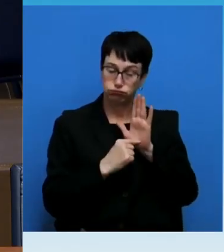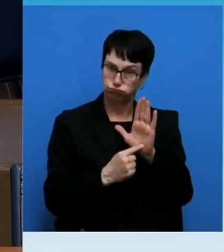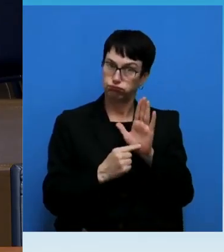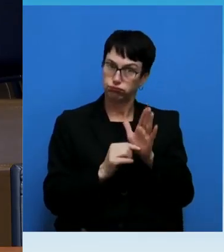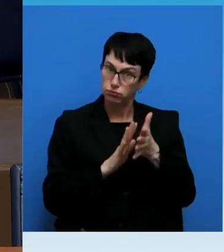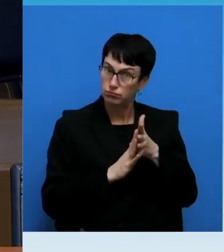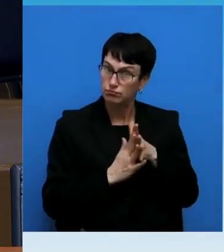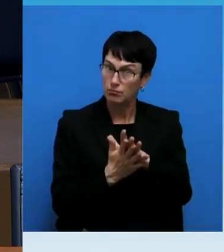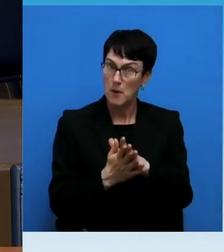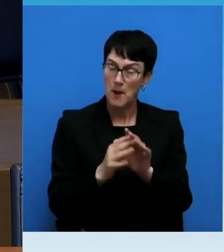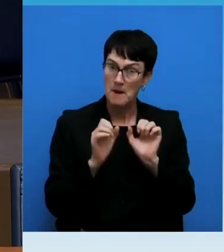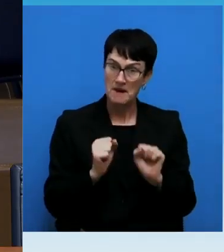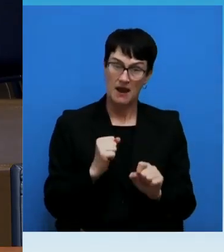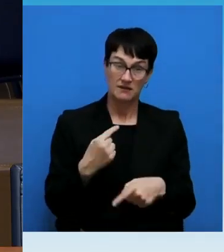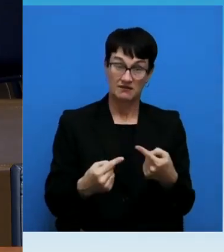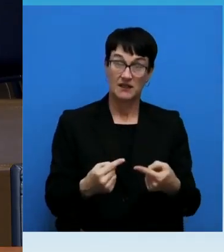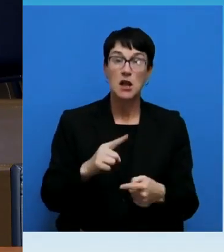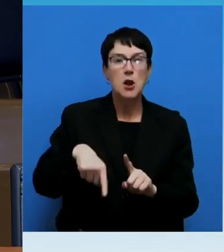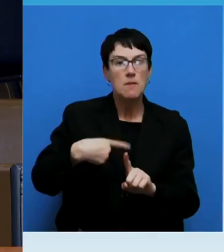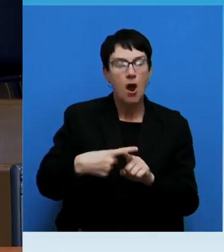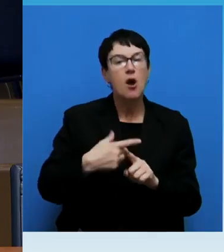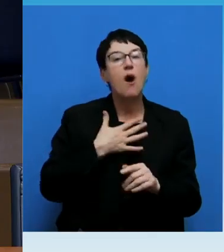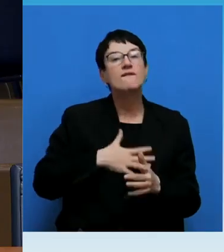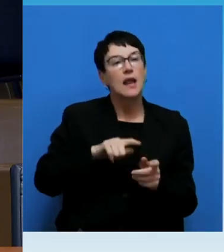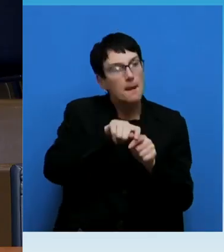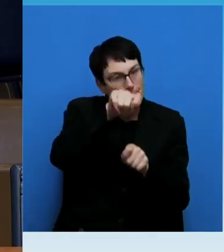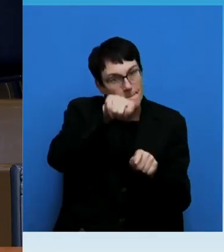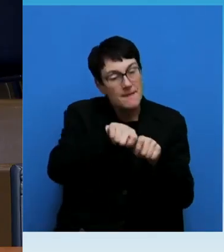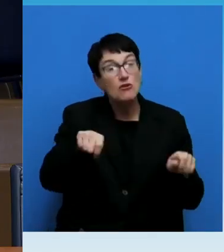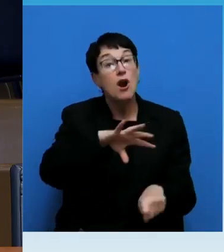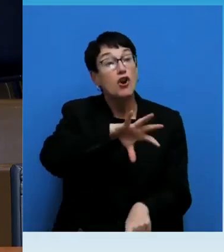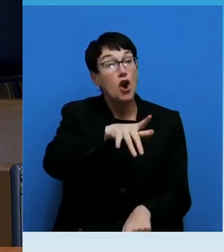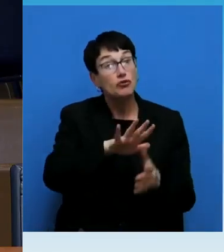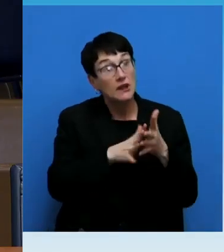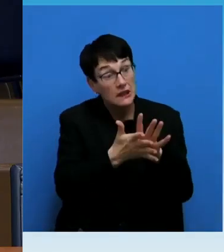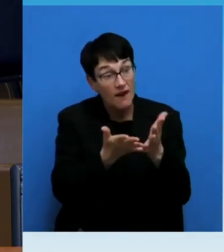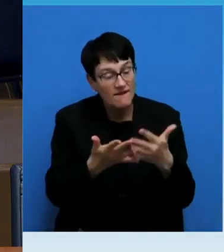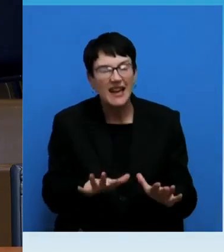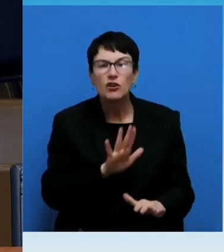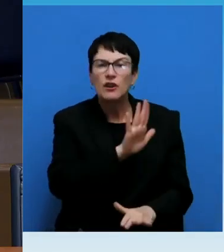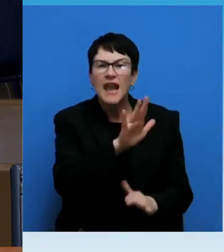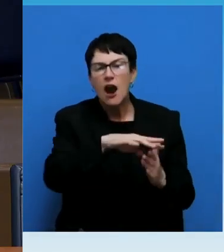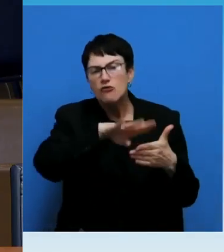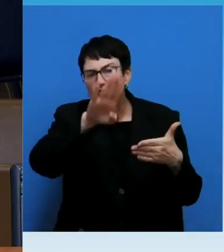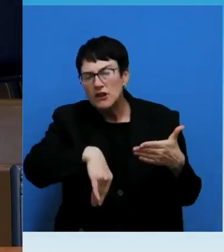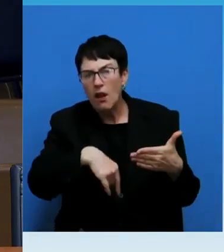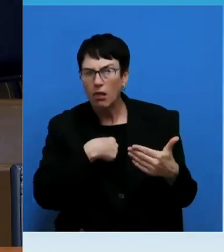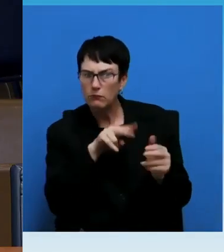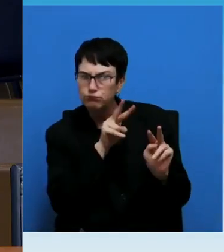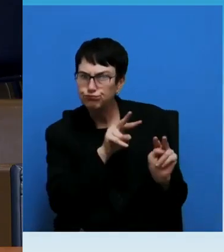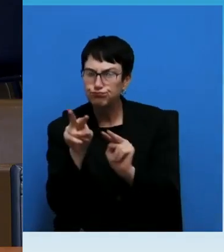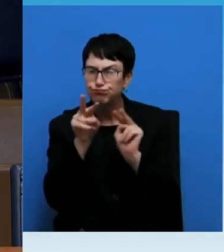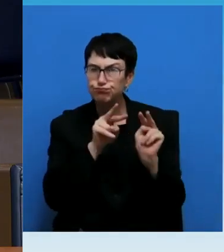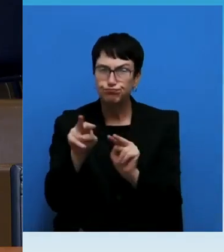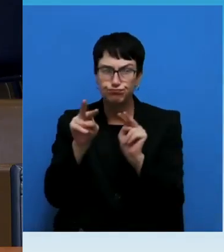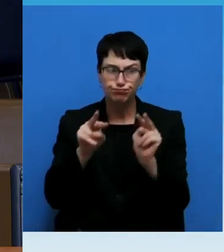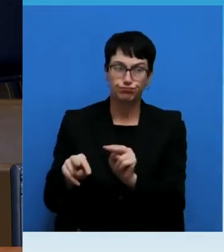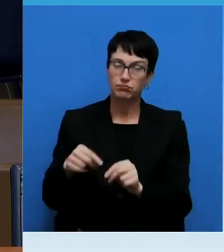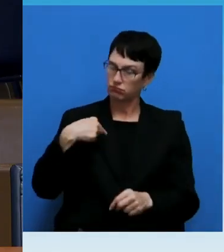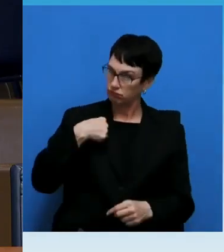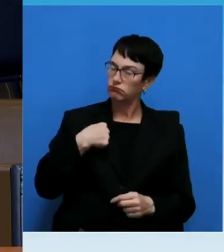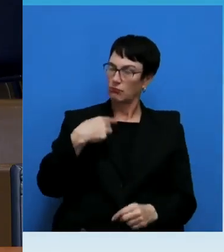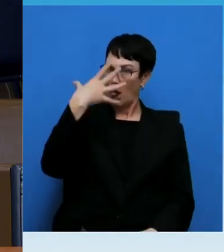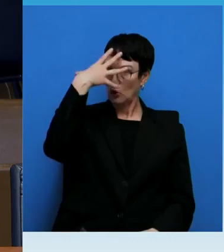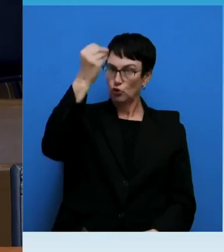country-level results. 2, sustained investment in disability-inclusive policies, programs, and systems.